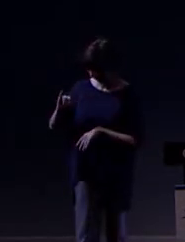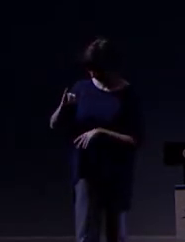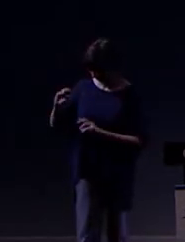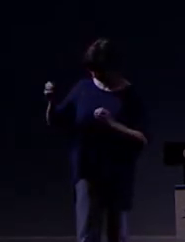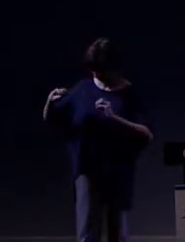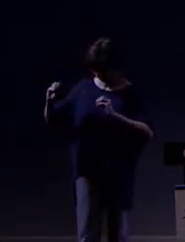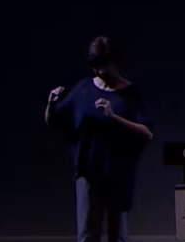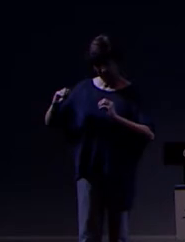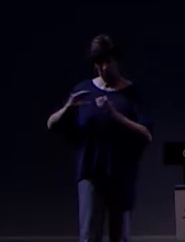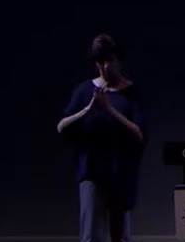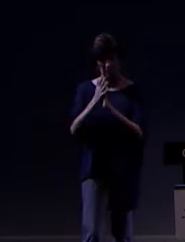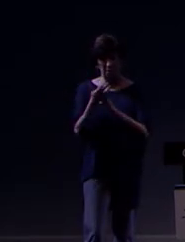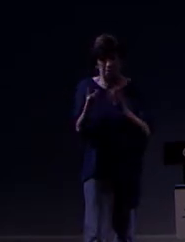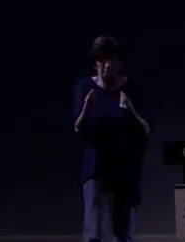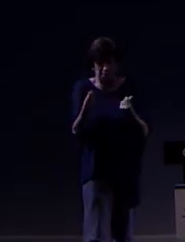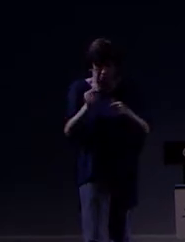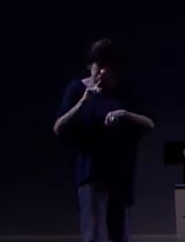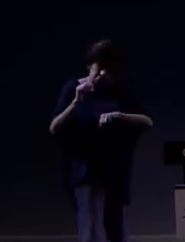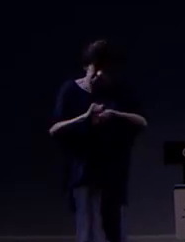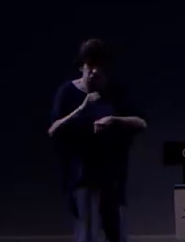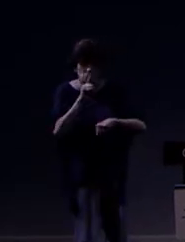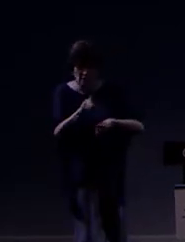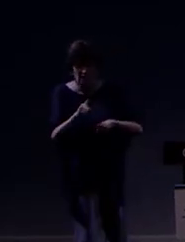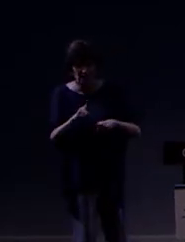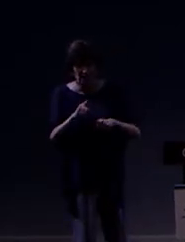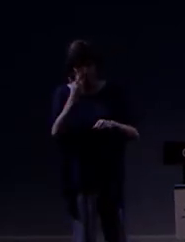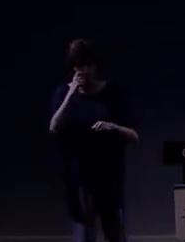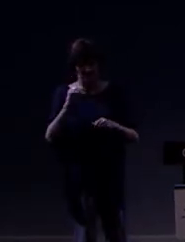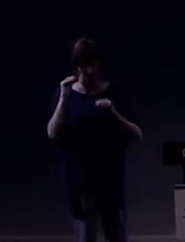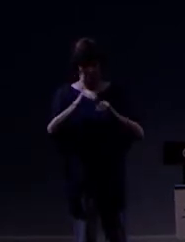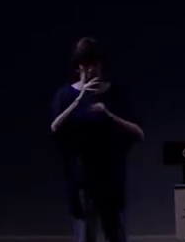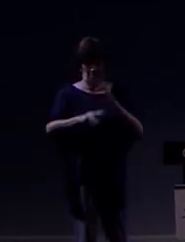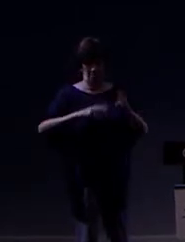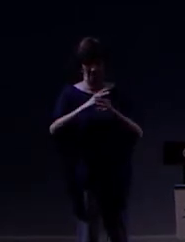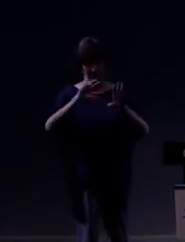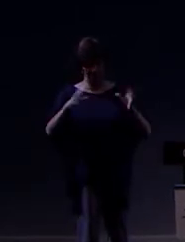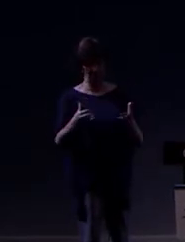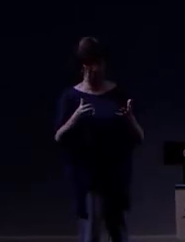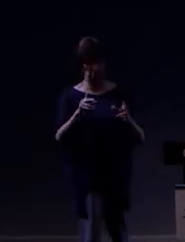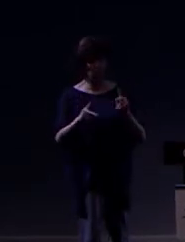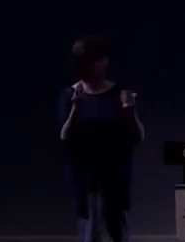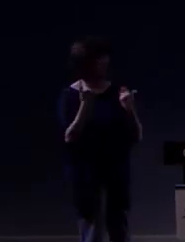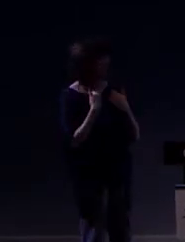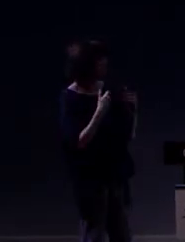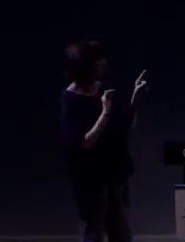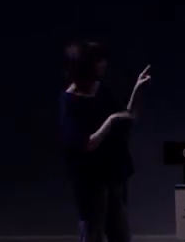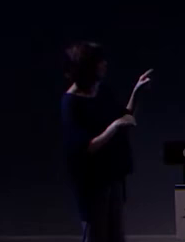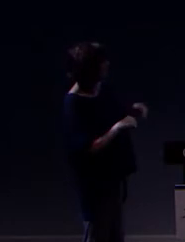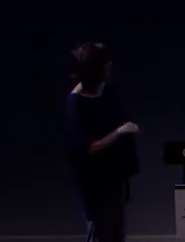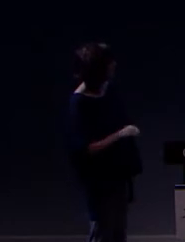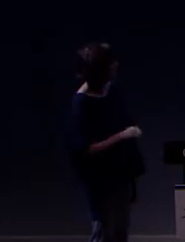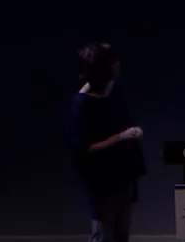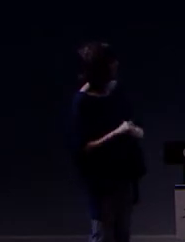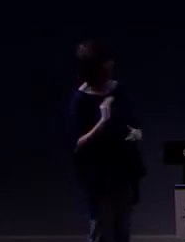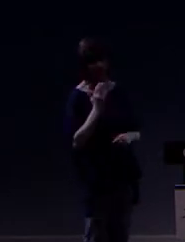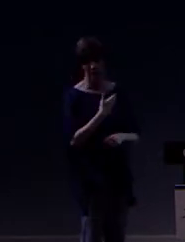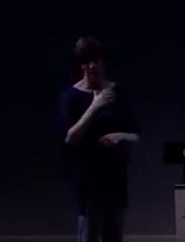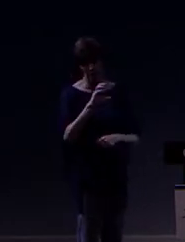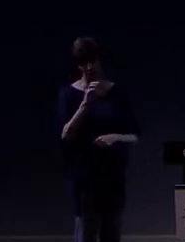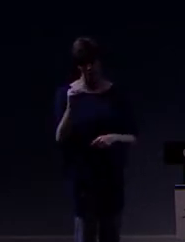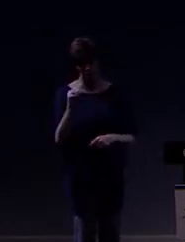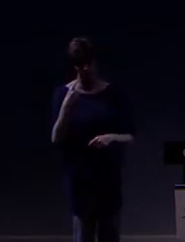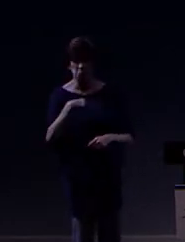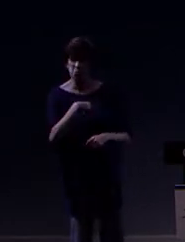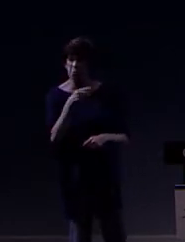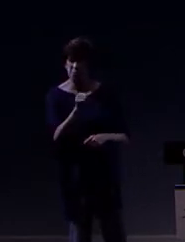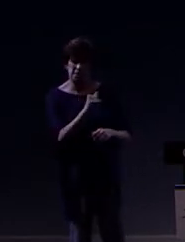gave it materiality. And they put it in this environment, and it's extraordinarily convincing. So at our company, we pay about